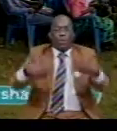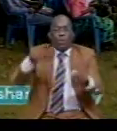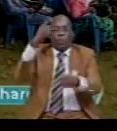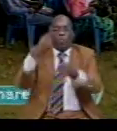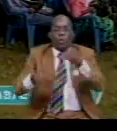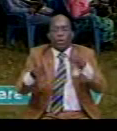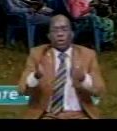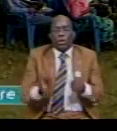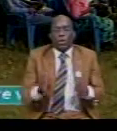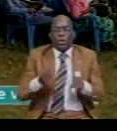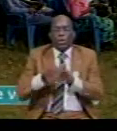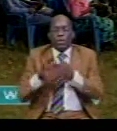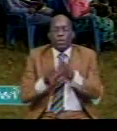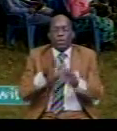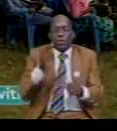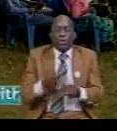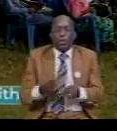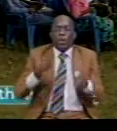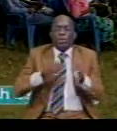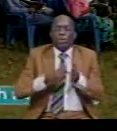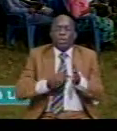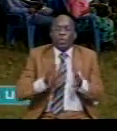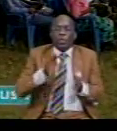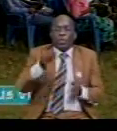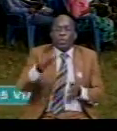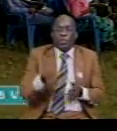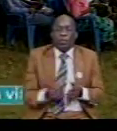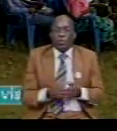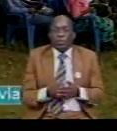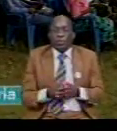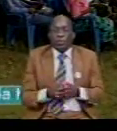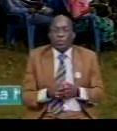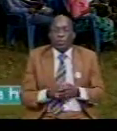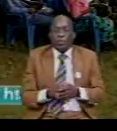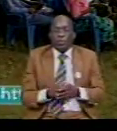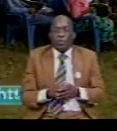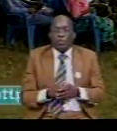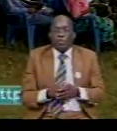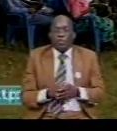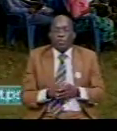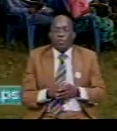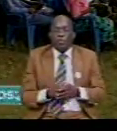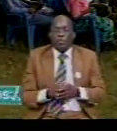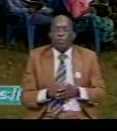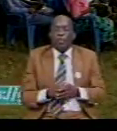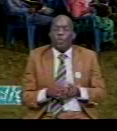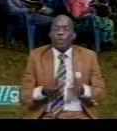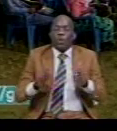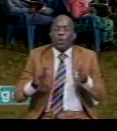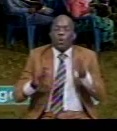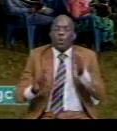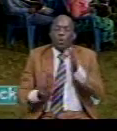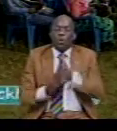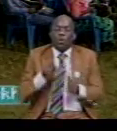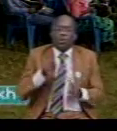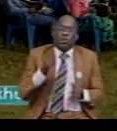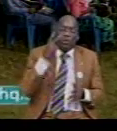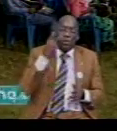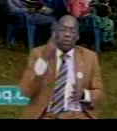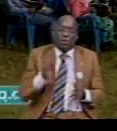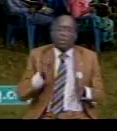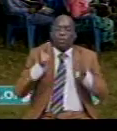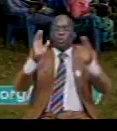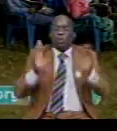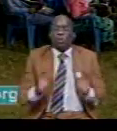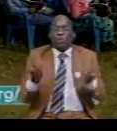name. Check up yourself. Once you discover the miracle, come out and testify. Next testifier, please.